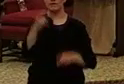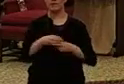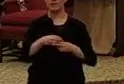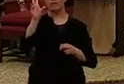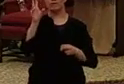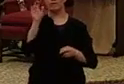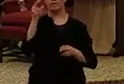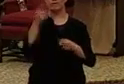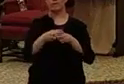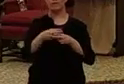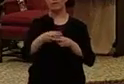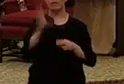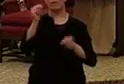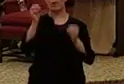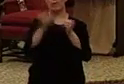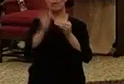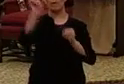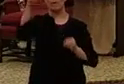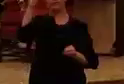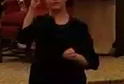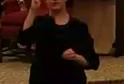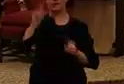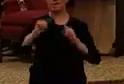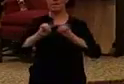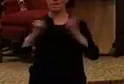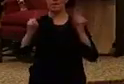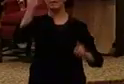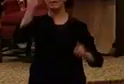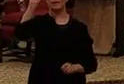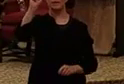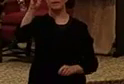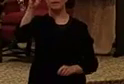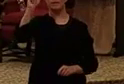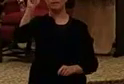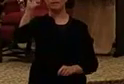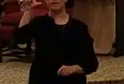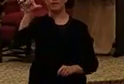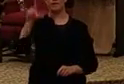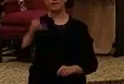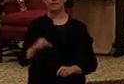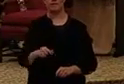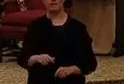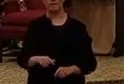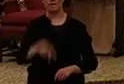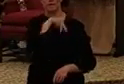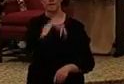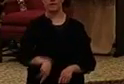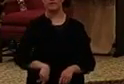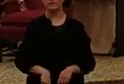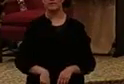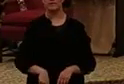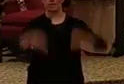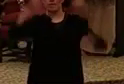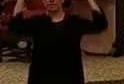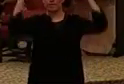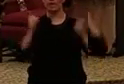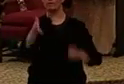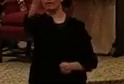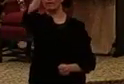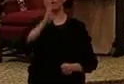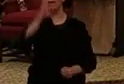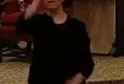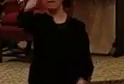shall be called no more Jacob, but Israel. For as a prince hast thou power with God